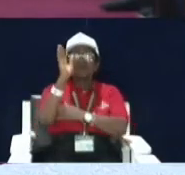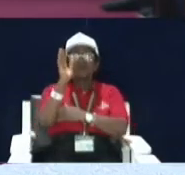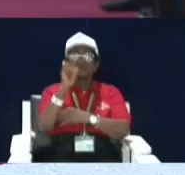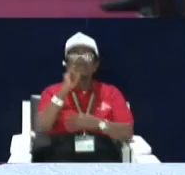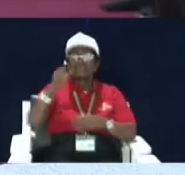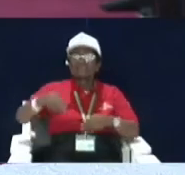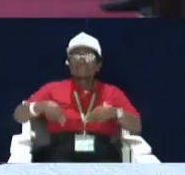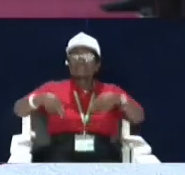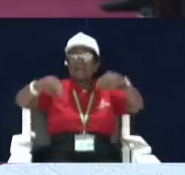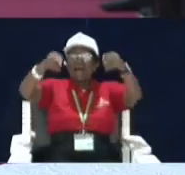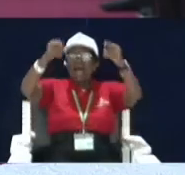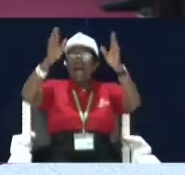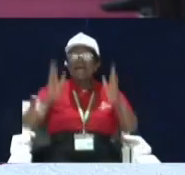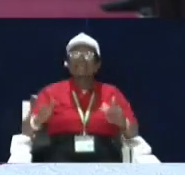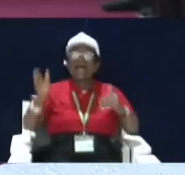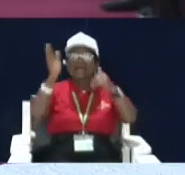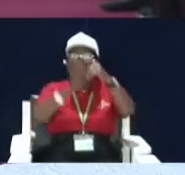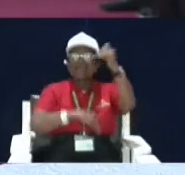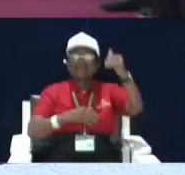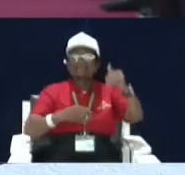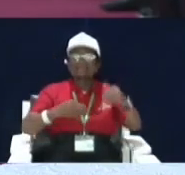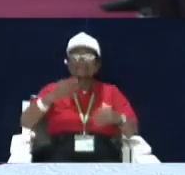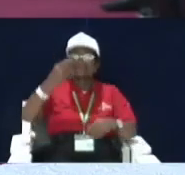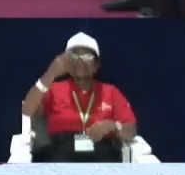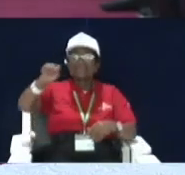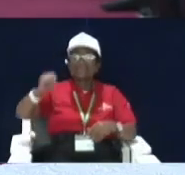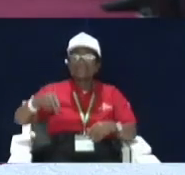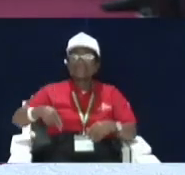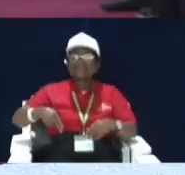higher than the highest.